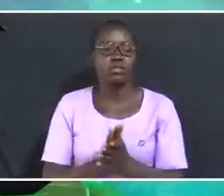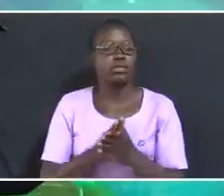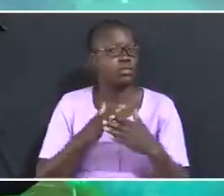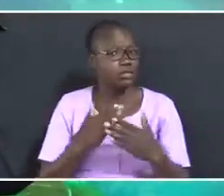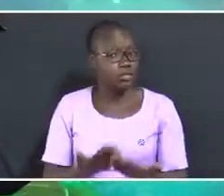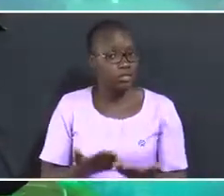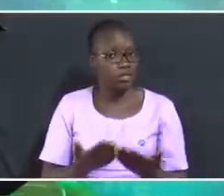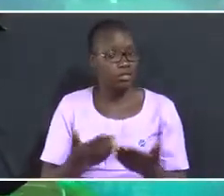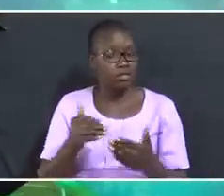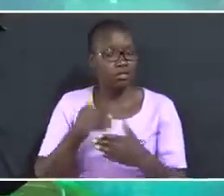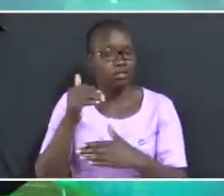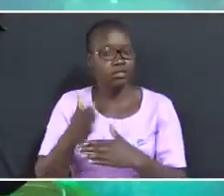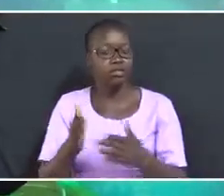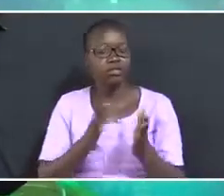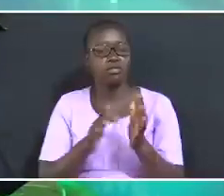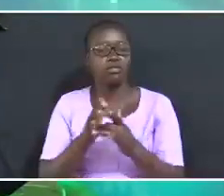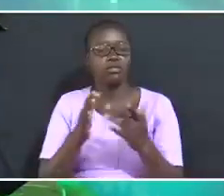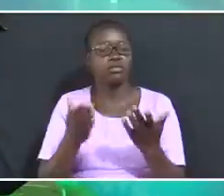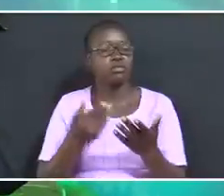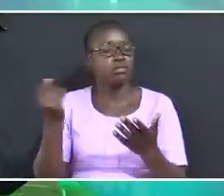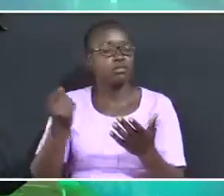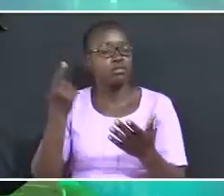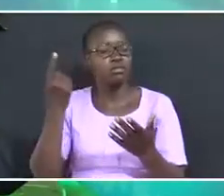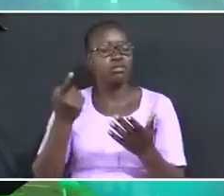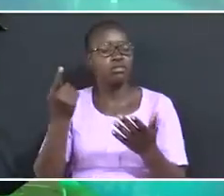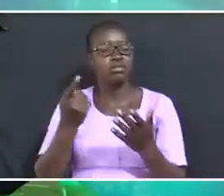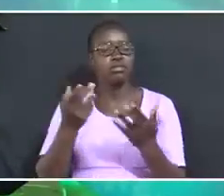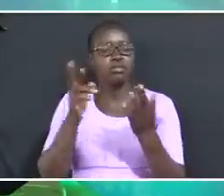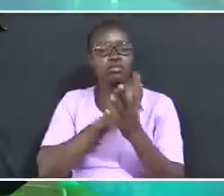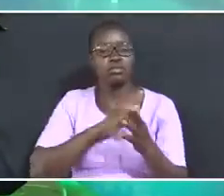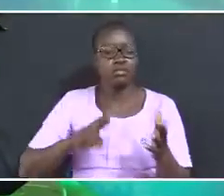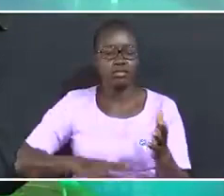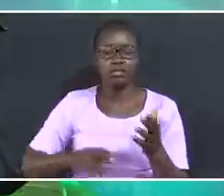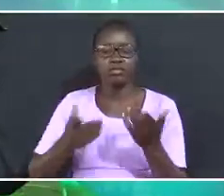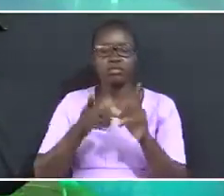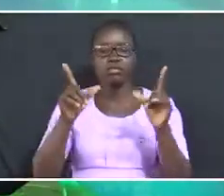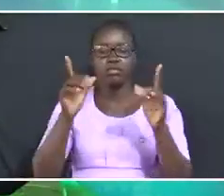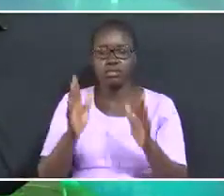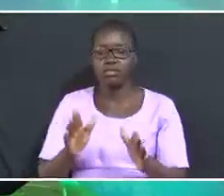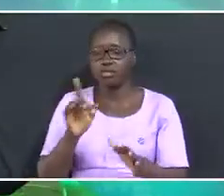How does the Bible understand religious liberty?